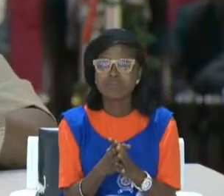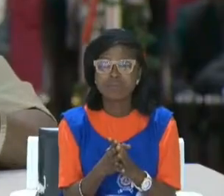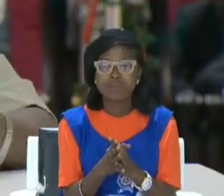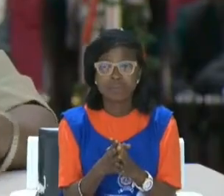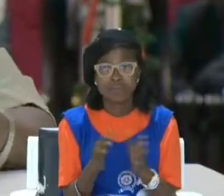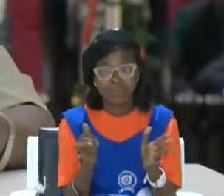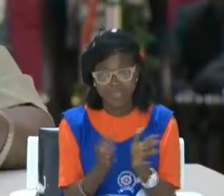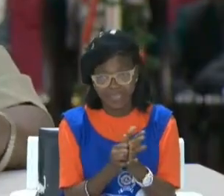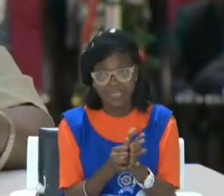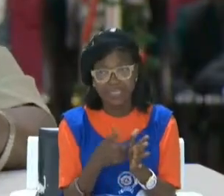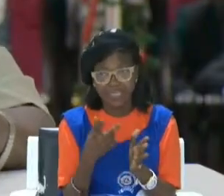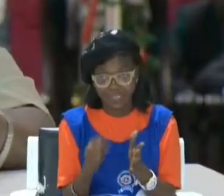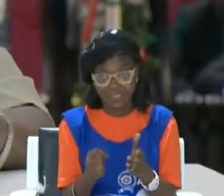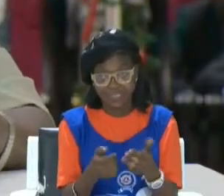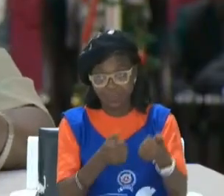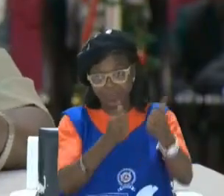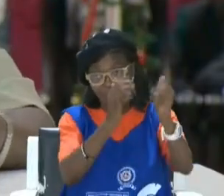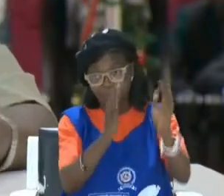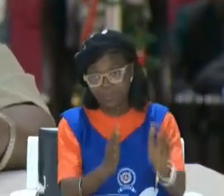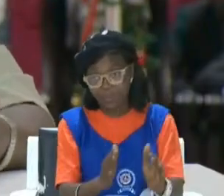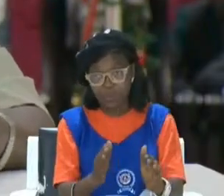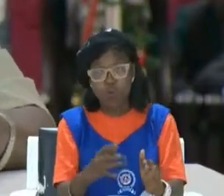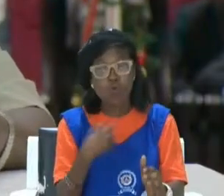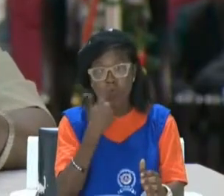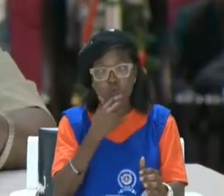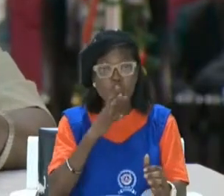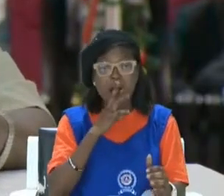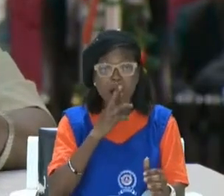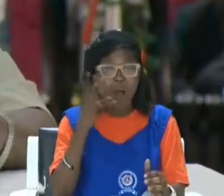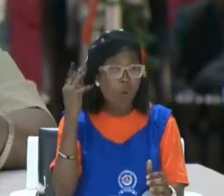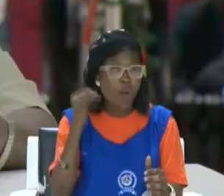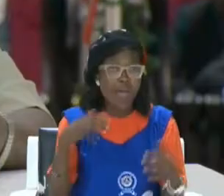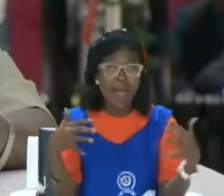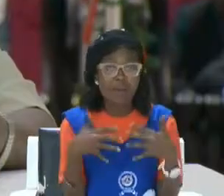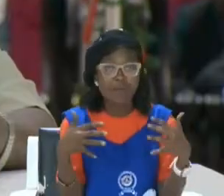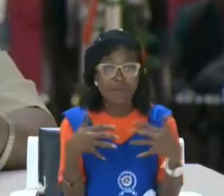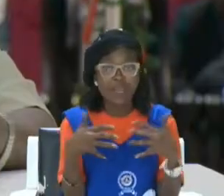that the disciples who were afraid before